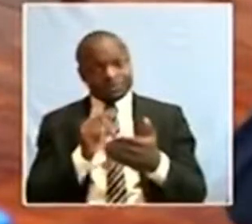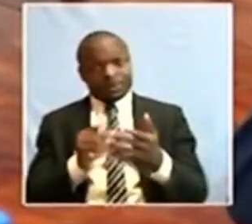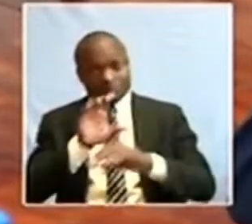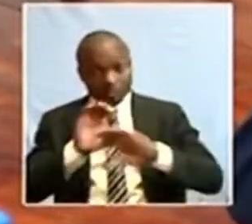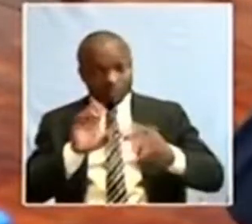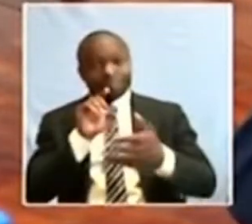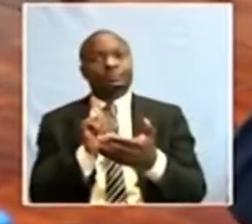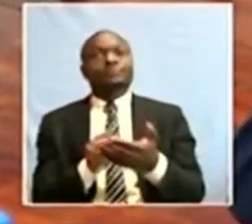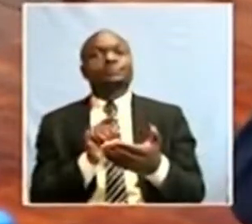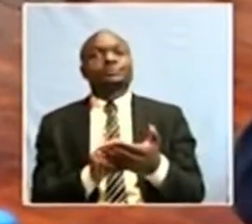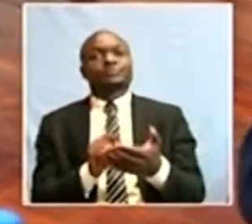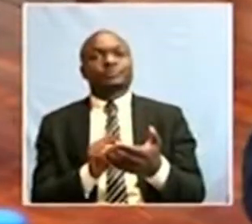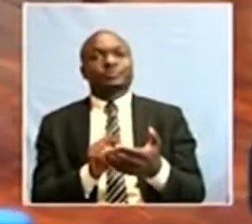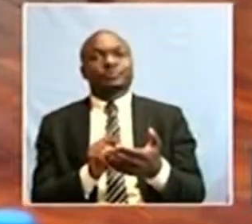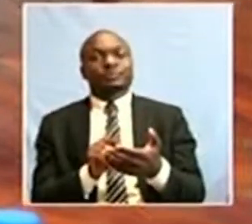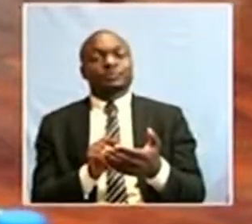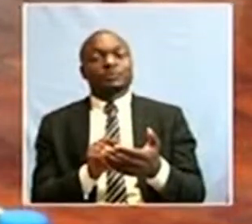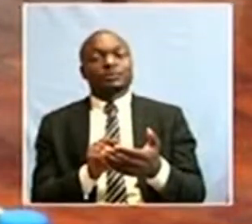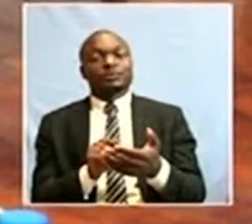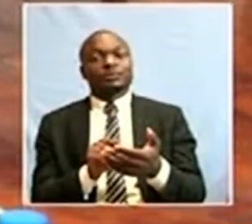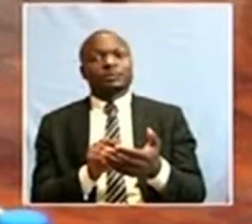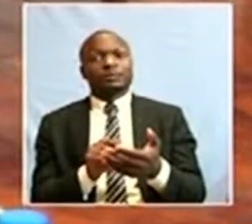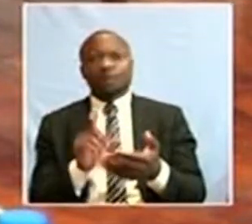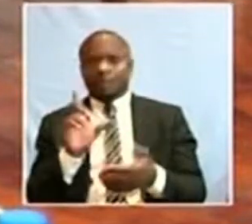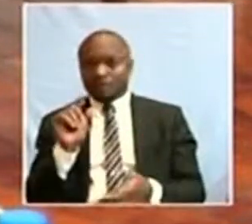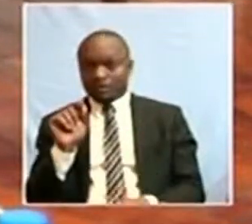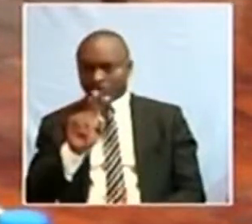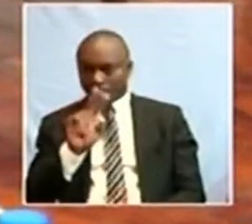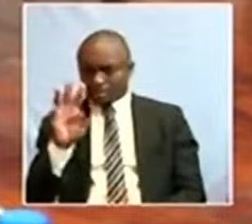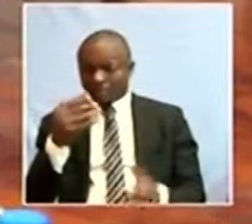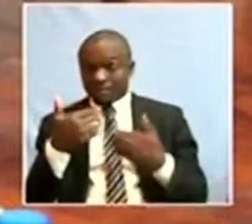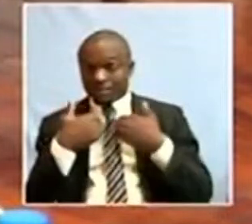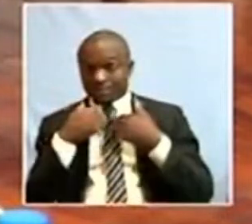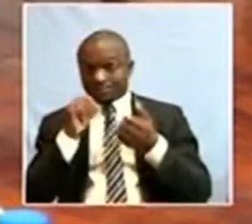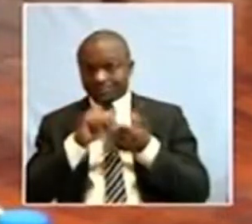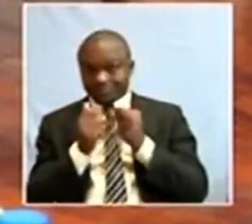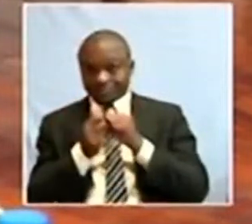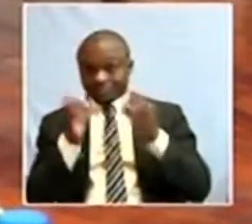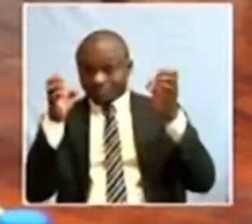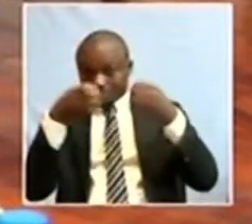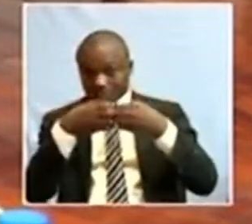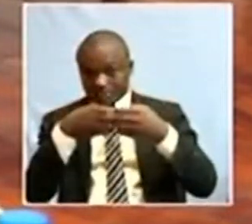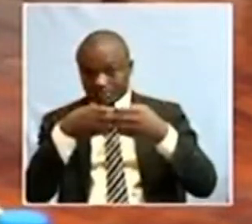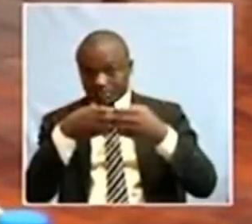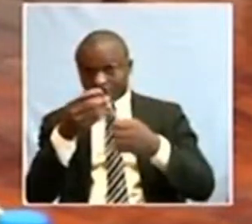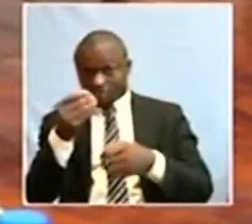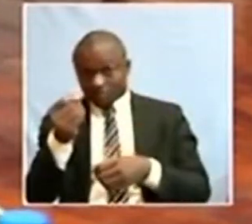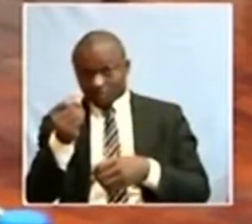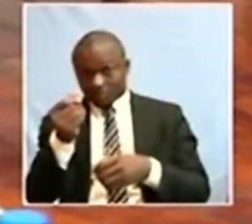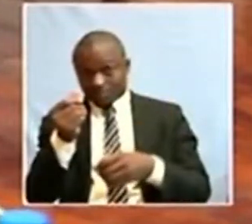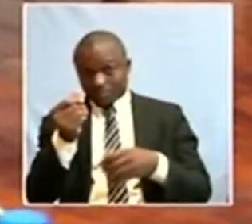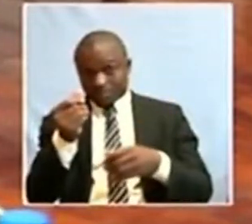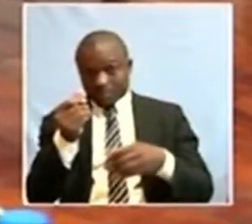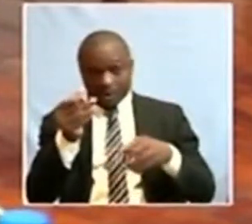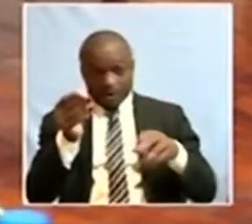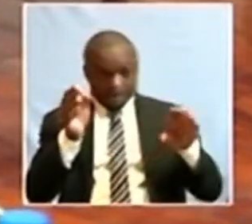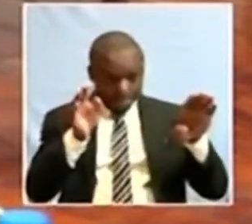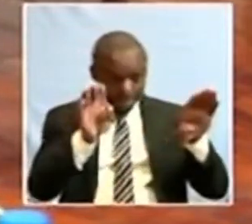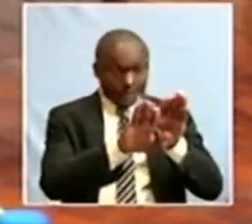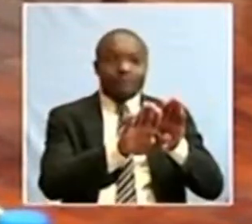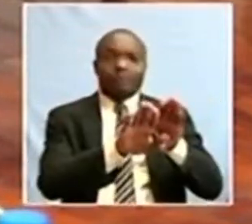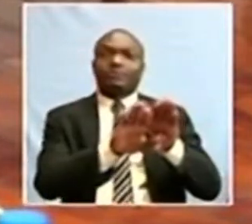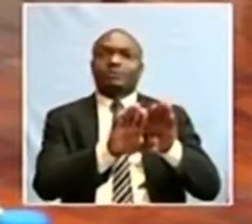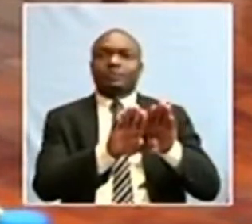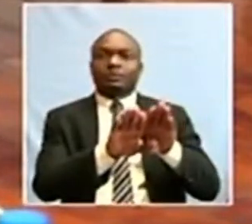in 2024, we had the problem with the bank, and the money was locked up. So